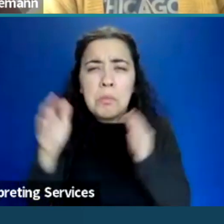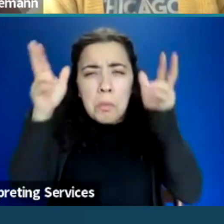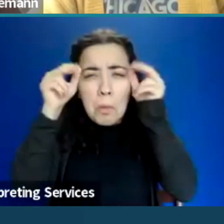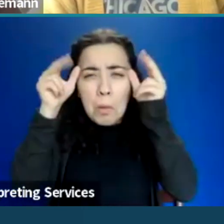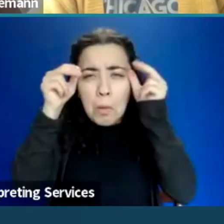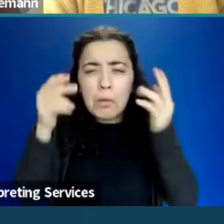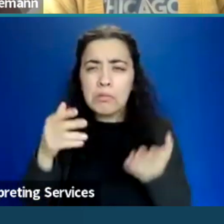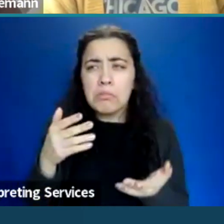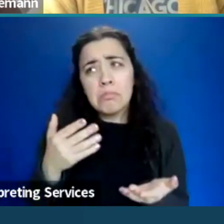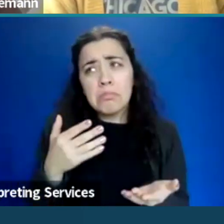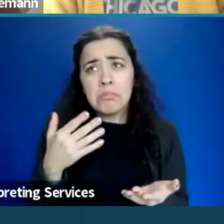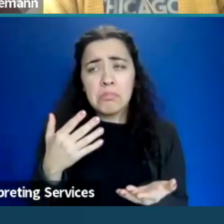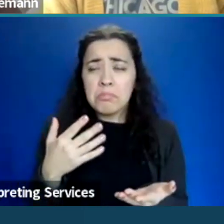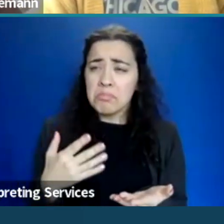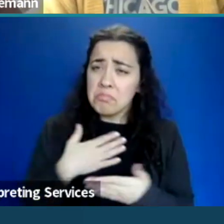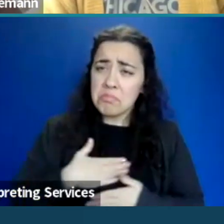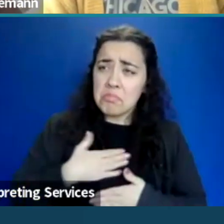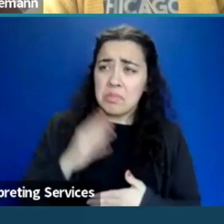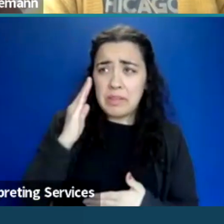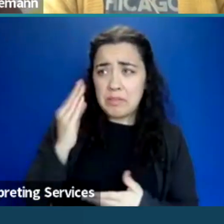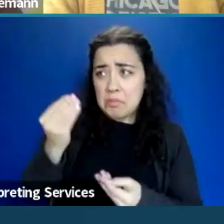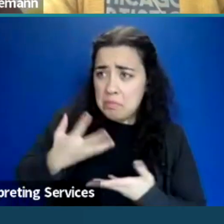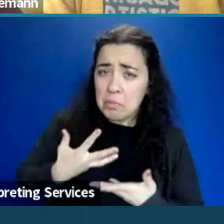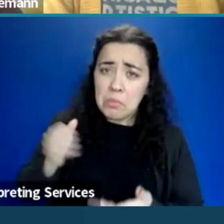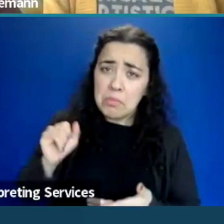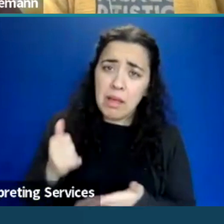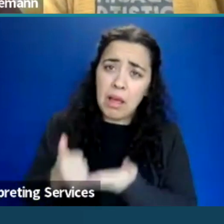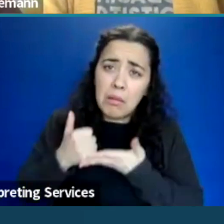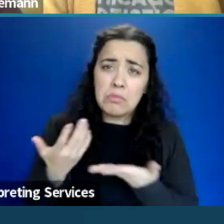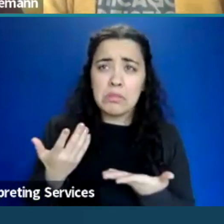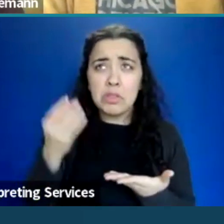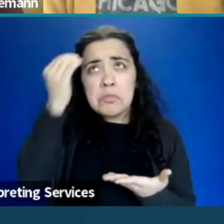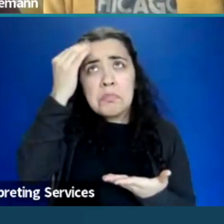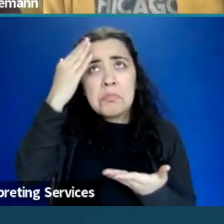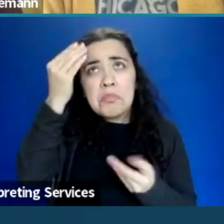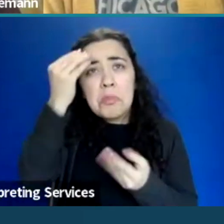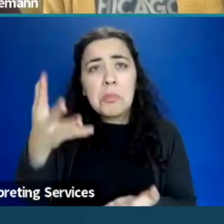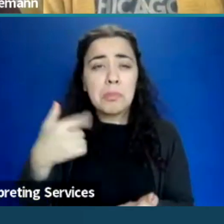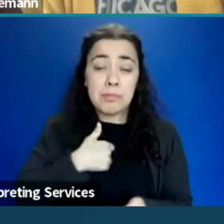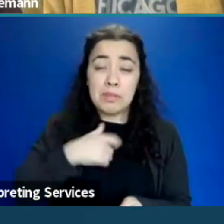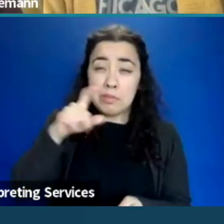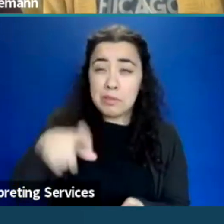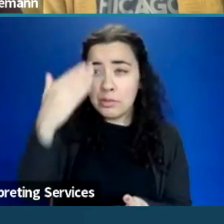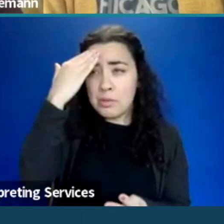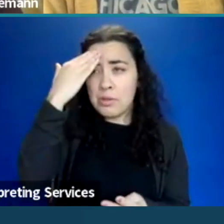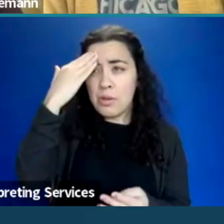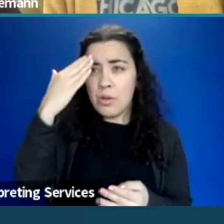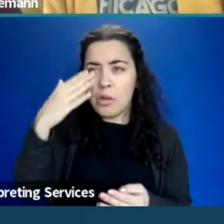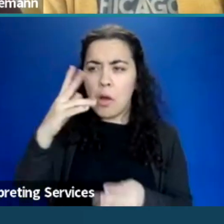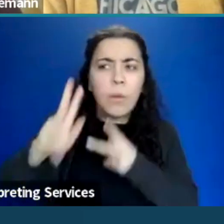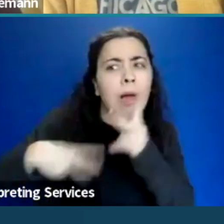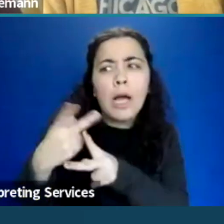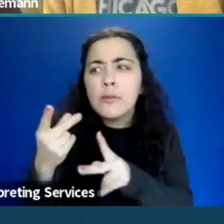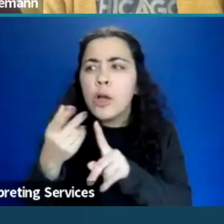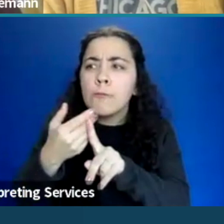around. Yeah, I'd like to know. It's helpful, just helpful information. I don't need to know the breed or